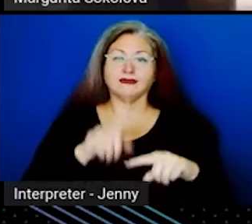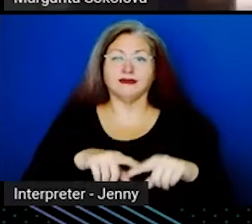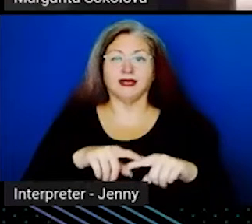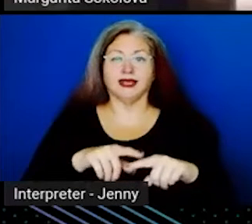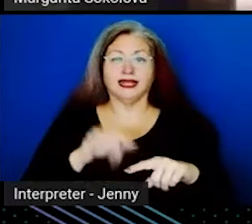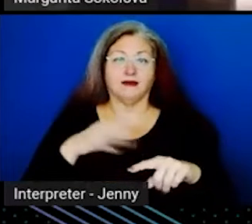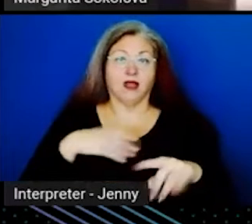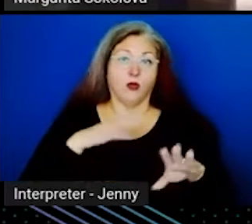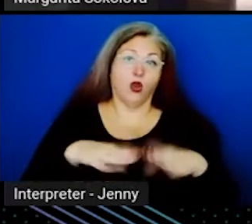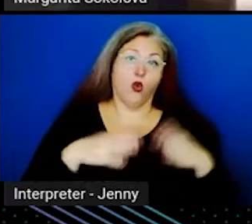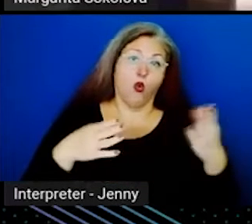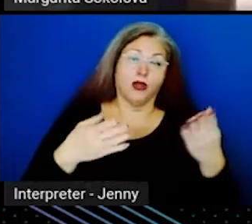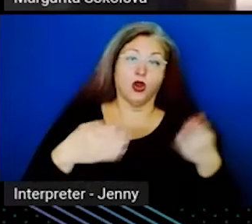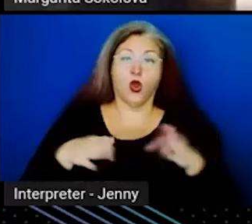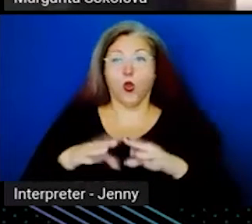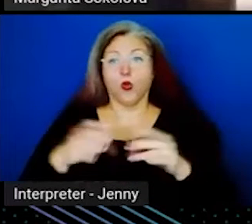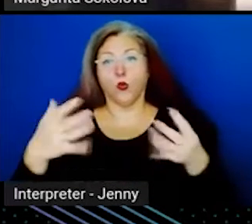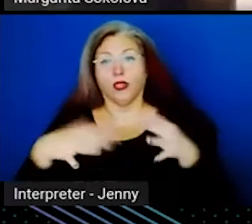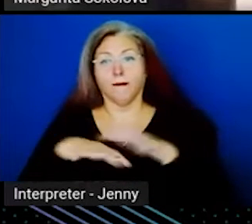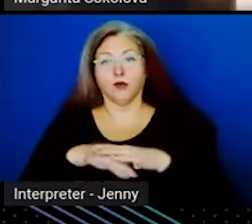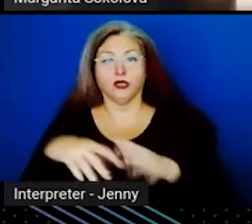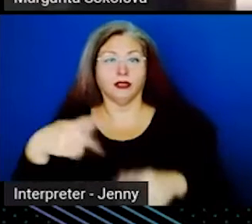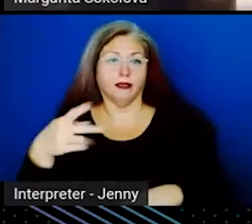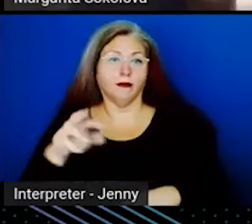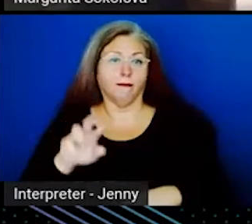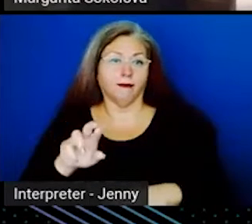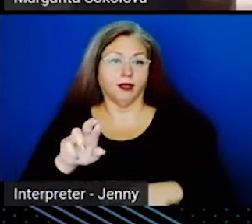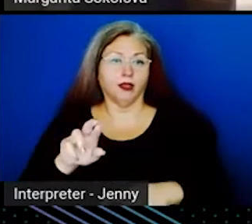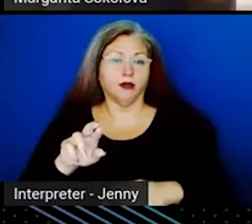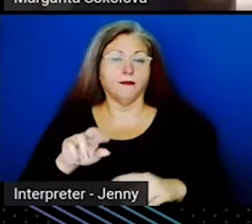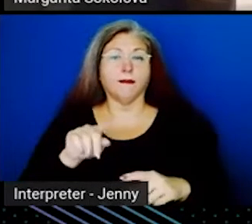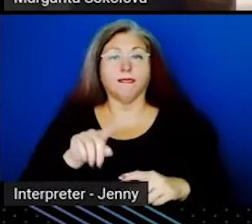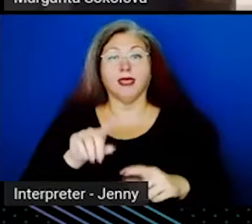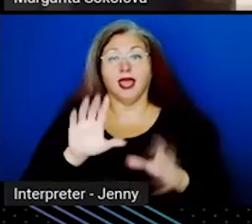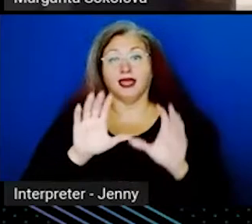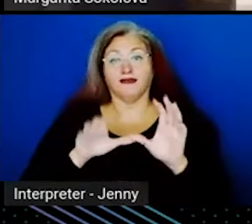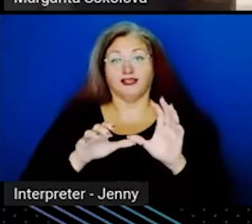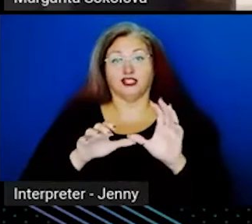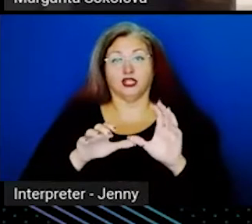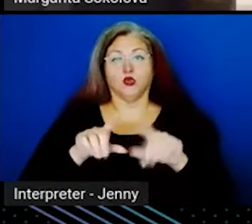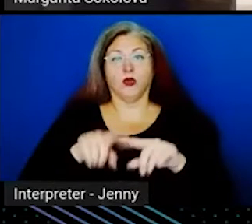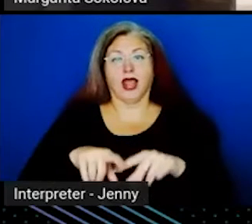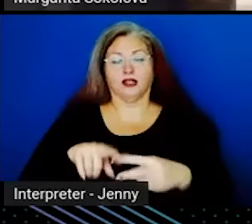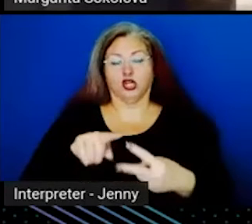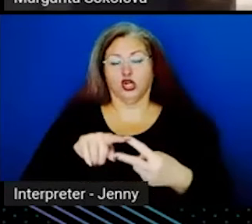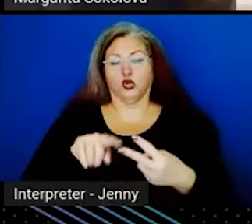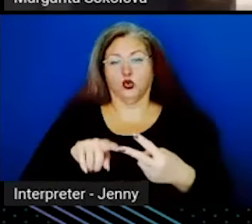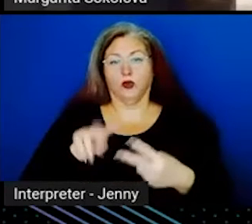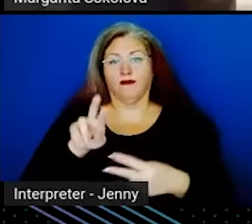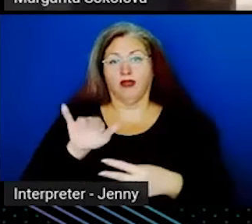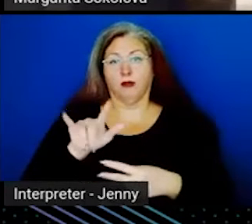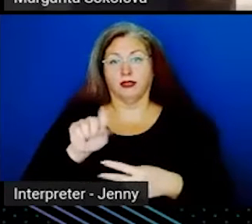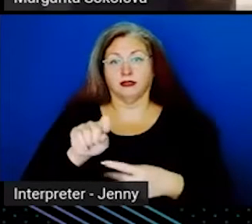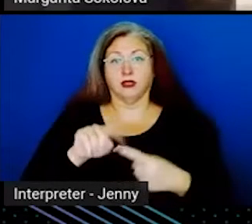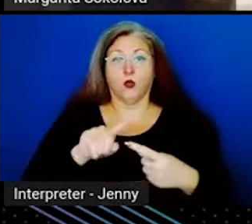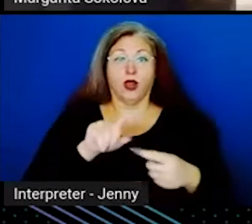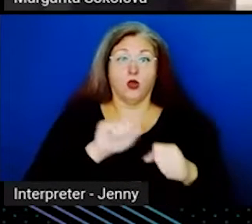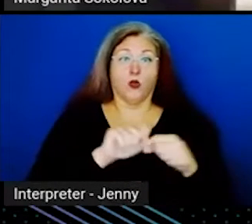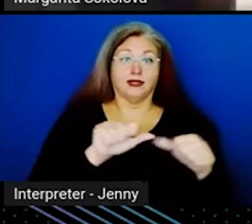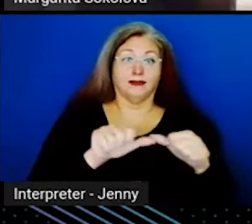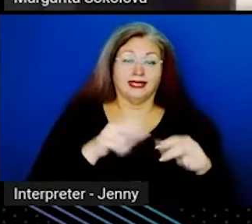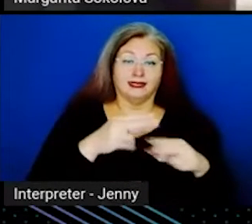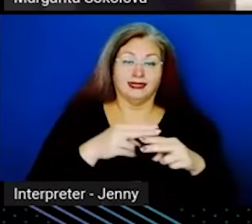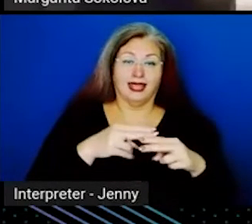opening, closing, merging the PR. The configuration relies on 2 environment variables, one of which is the workspace name